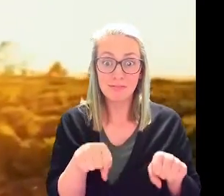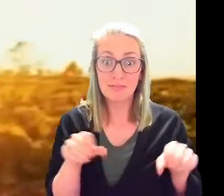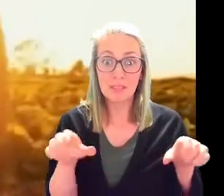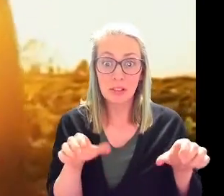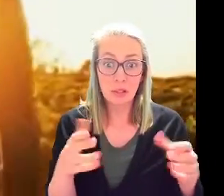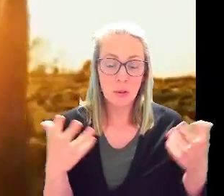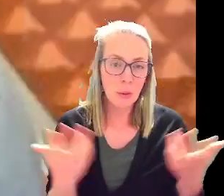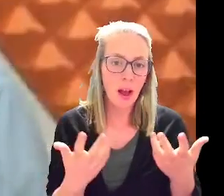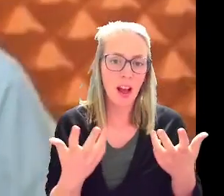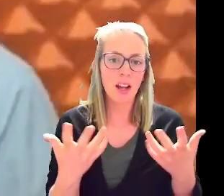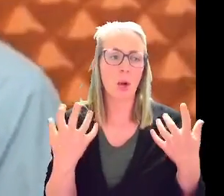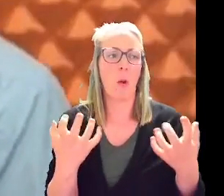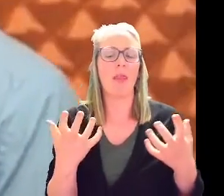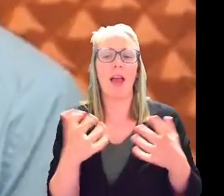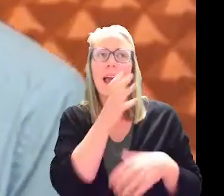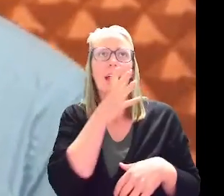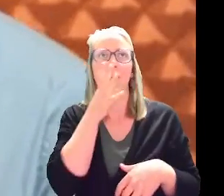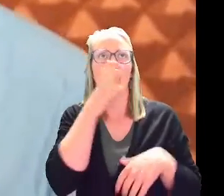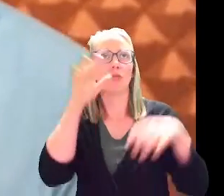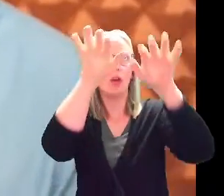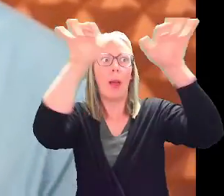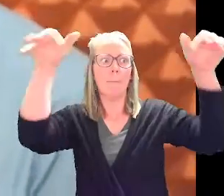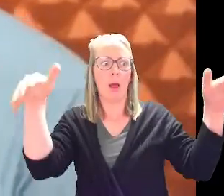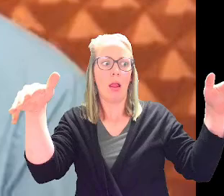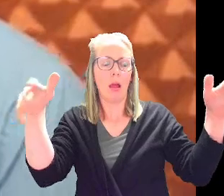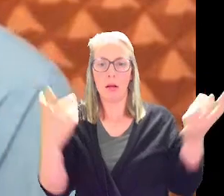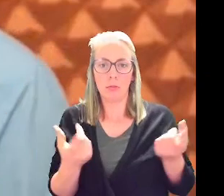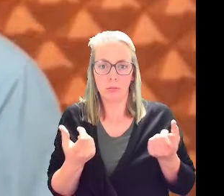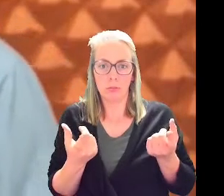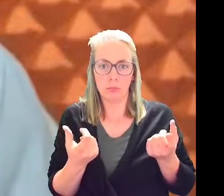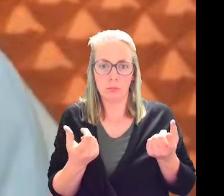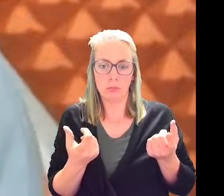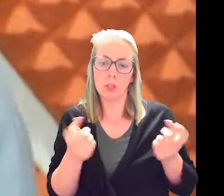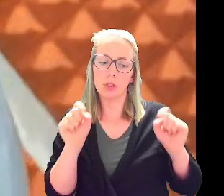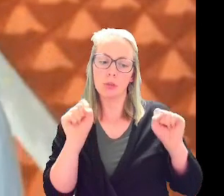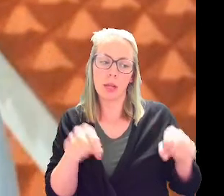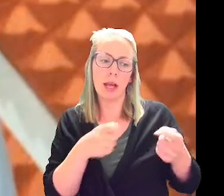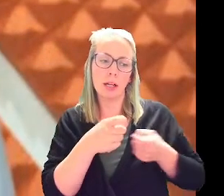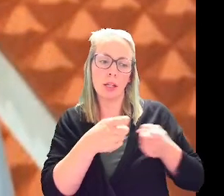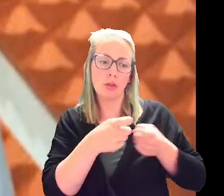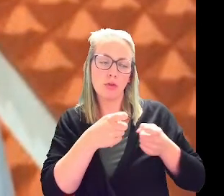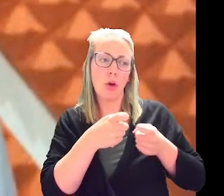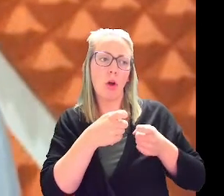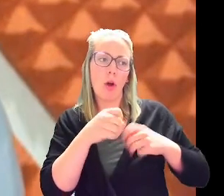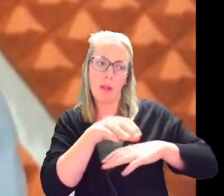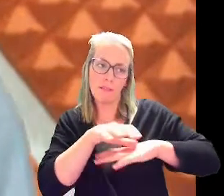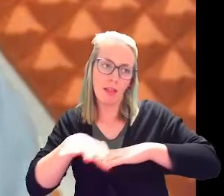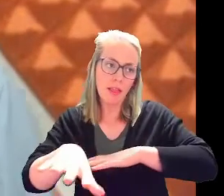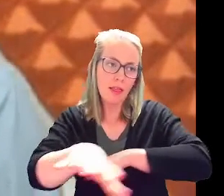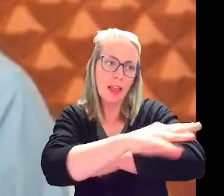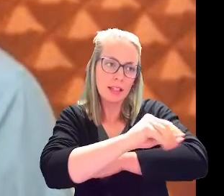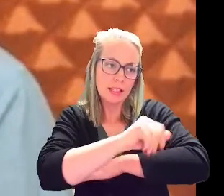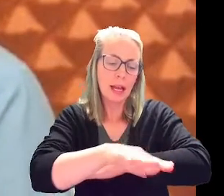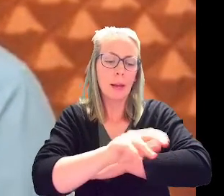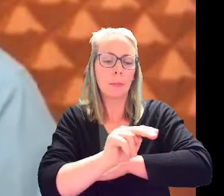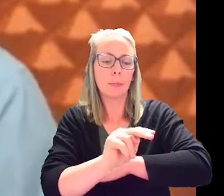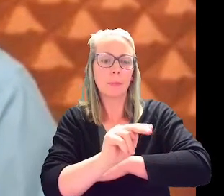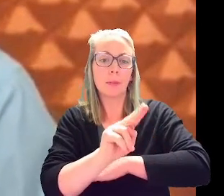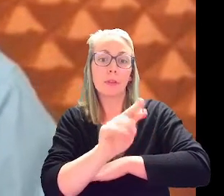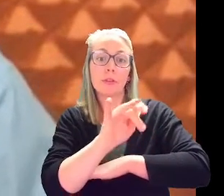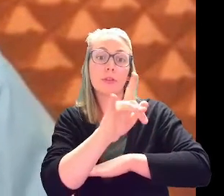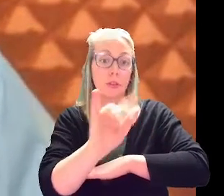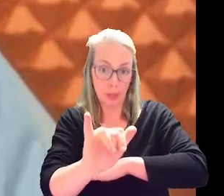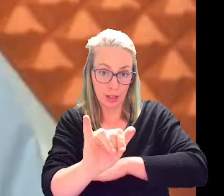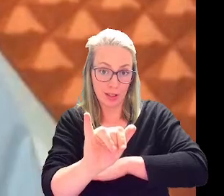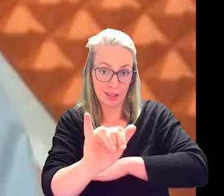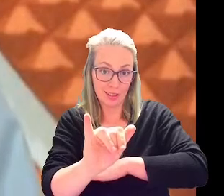agricultural umbrella, is basically keeping control of a landscaped area or a nursery. And when I say nursery